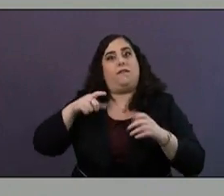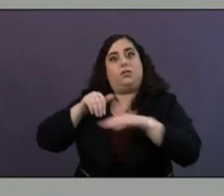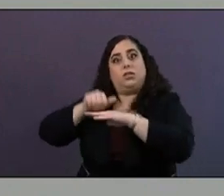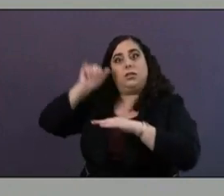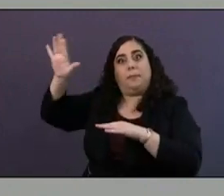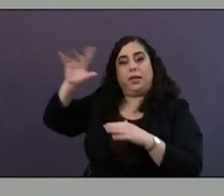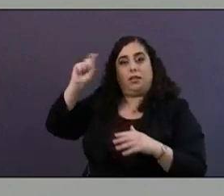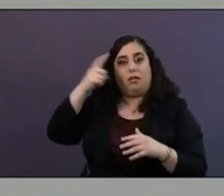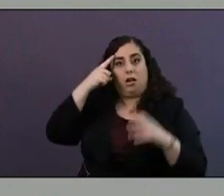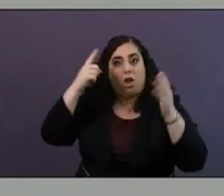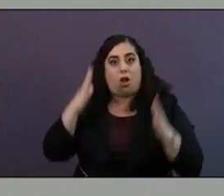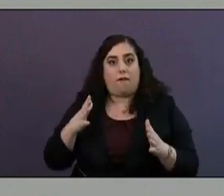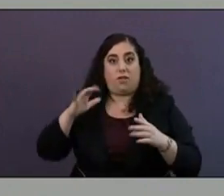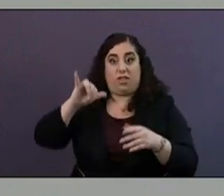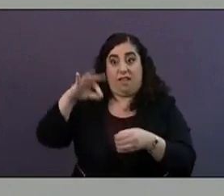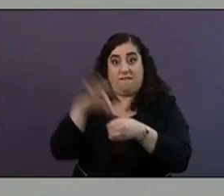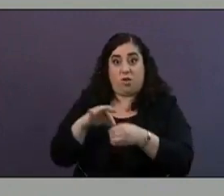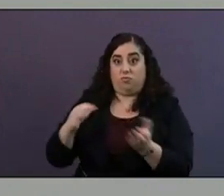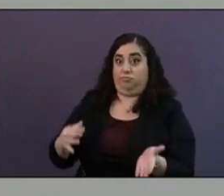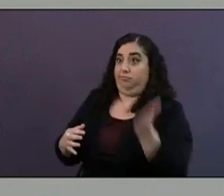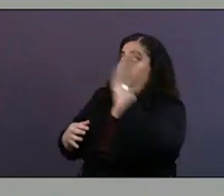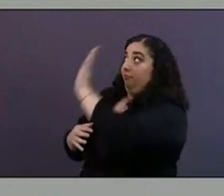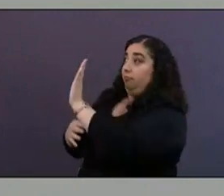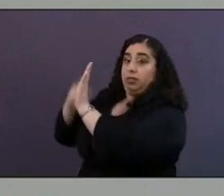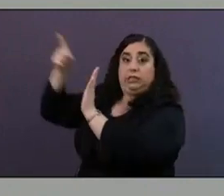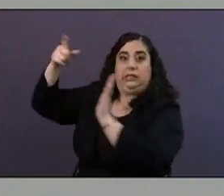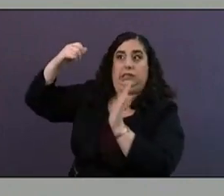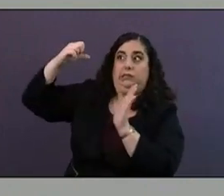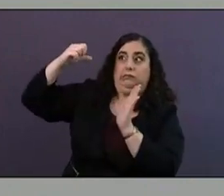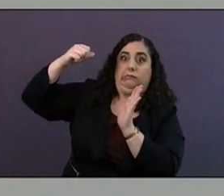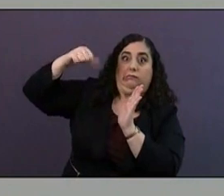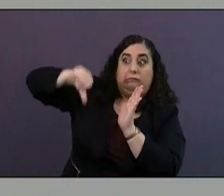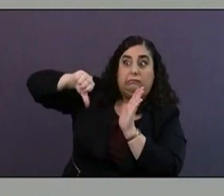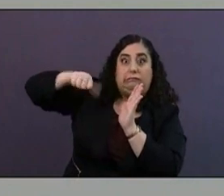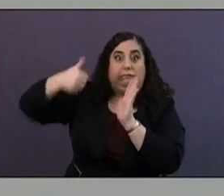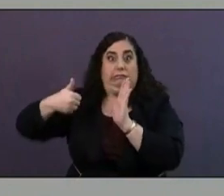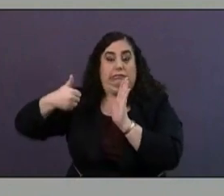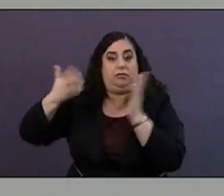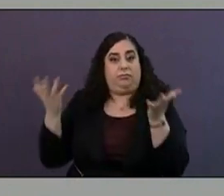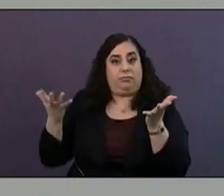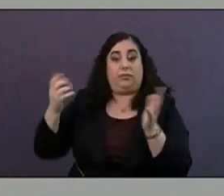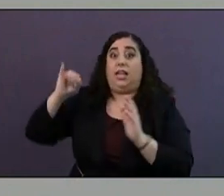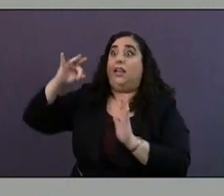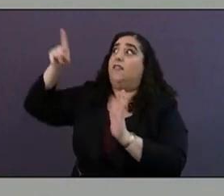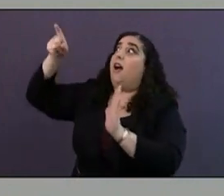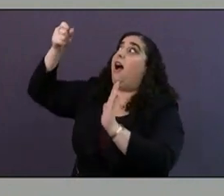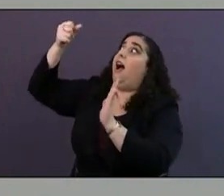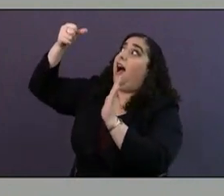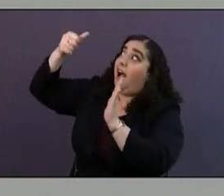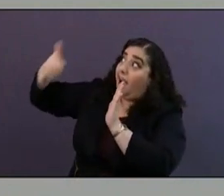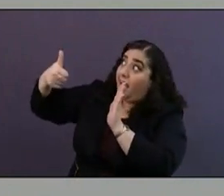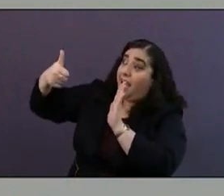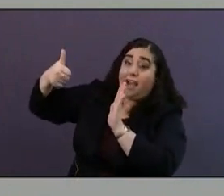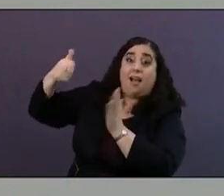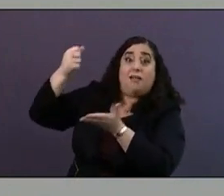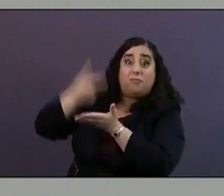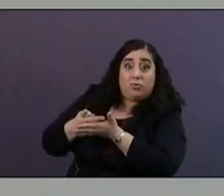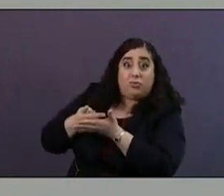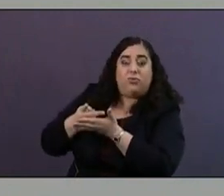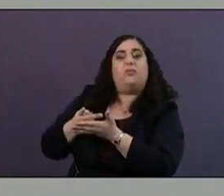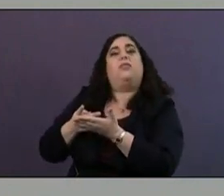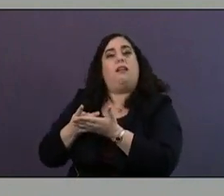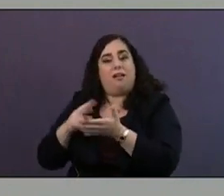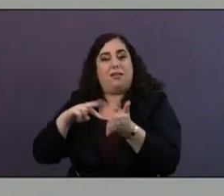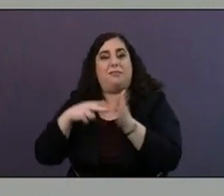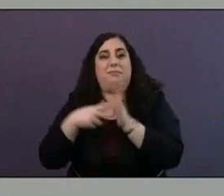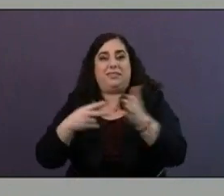pilot. And we believe if we can get approval that we will be able to give the signal, the green